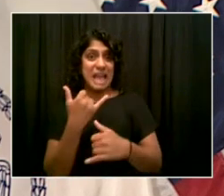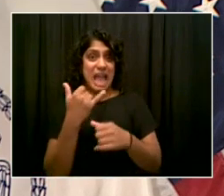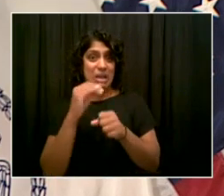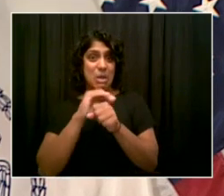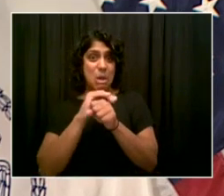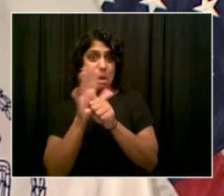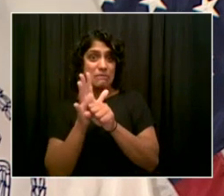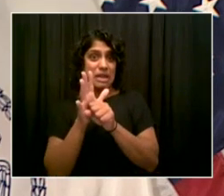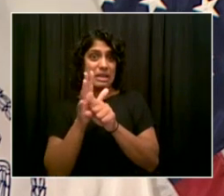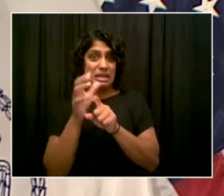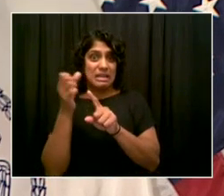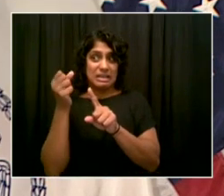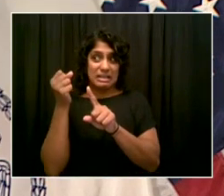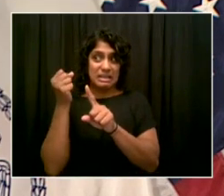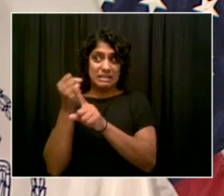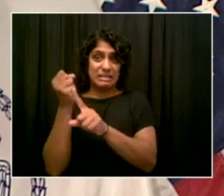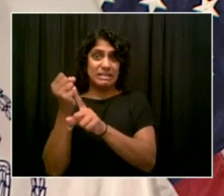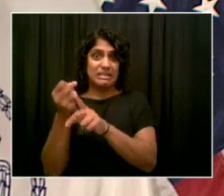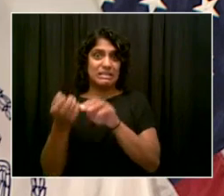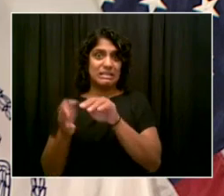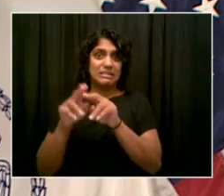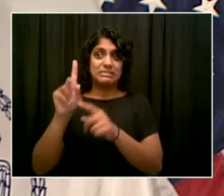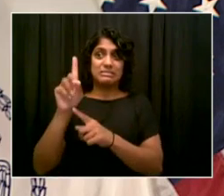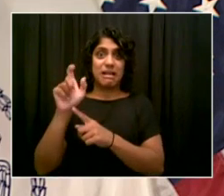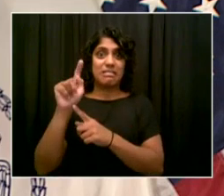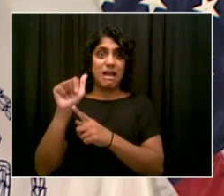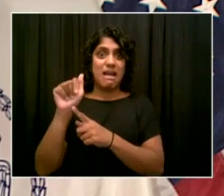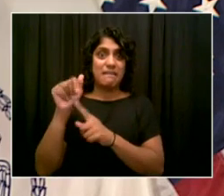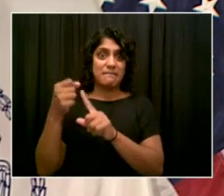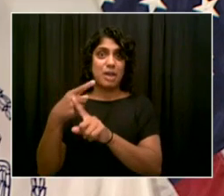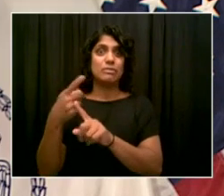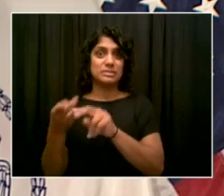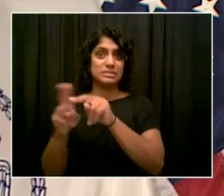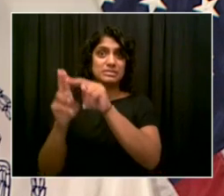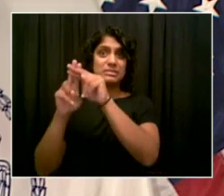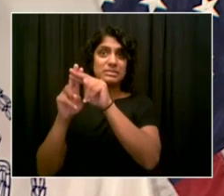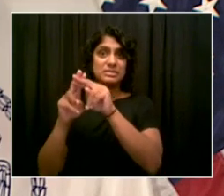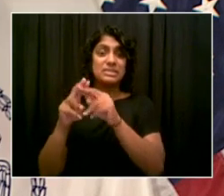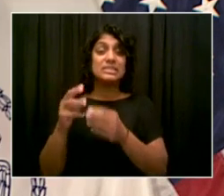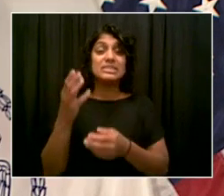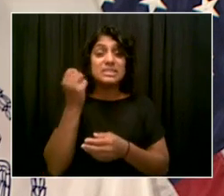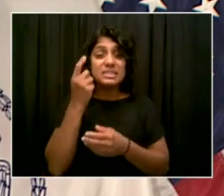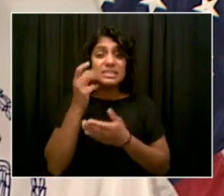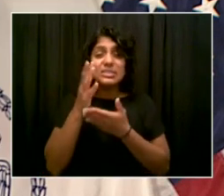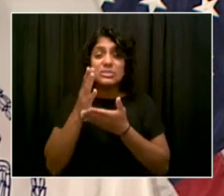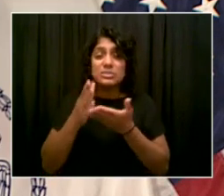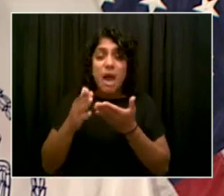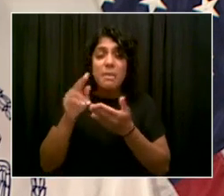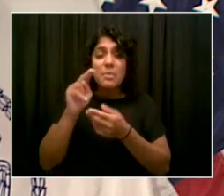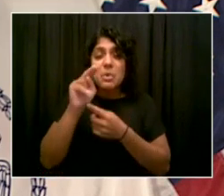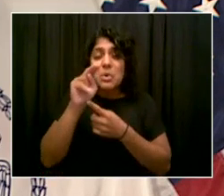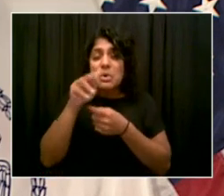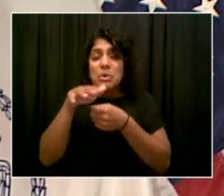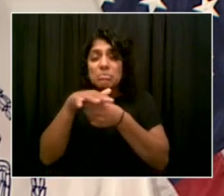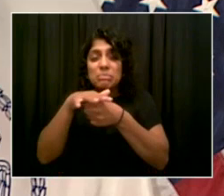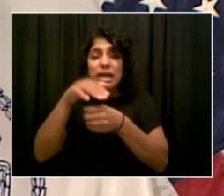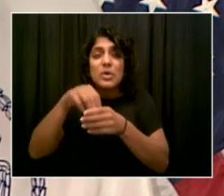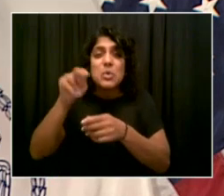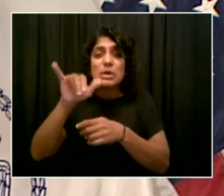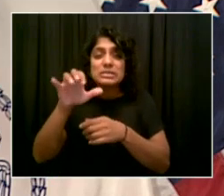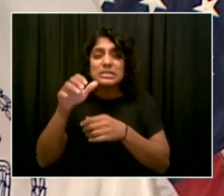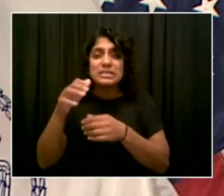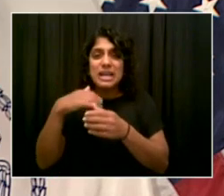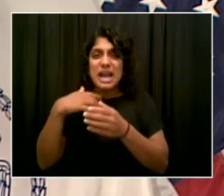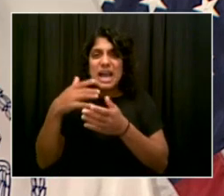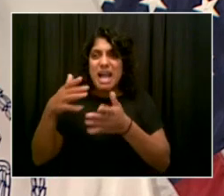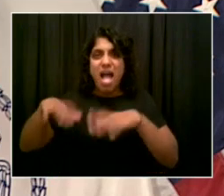And you've talked before about using the mobile unit and that it's available door to door. But do you reach a point where that's not enough? Do you have